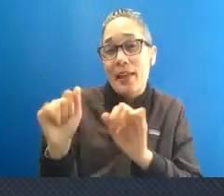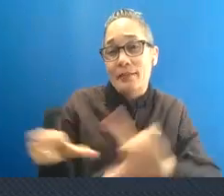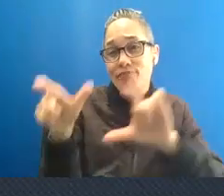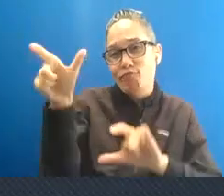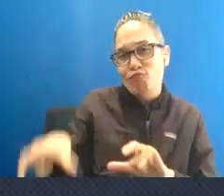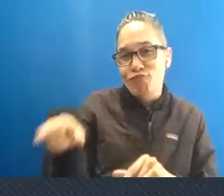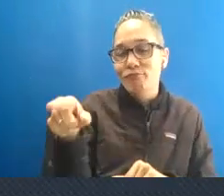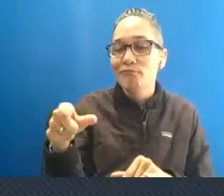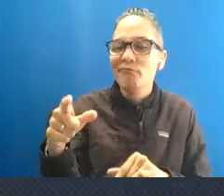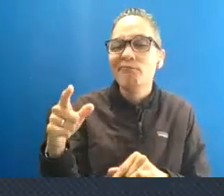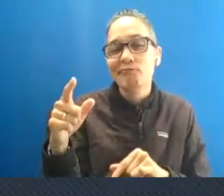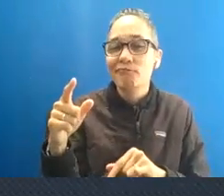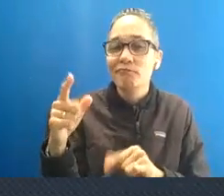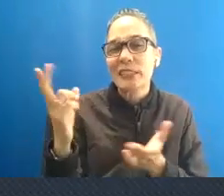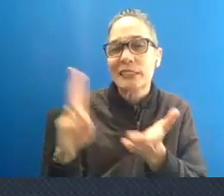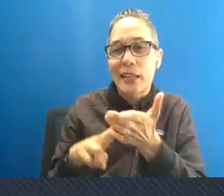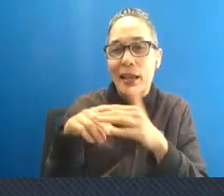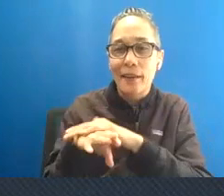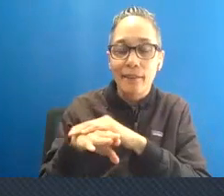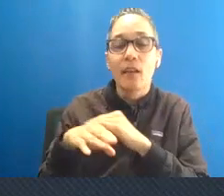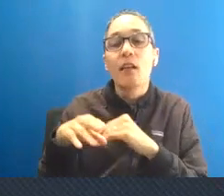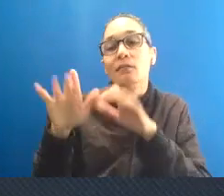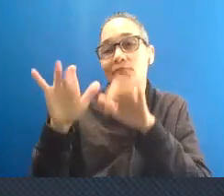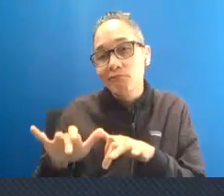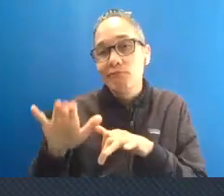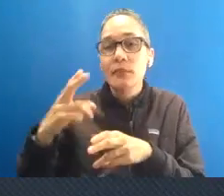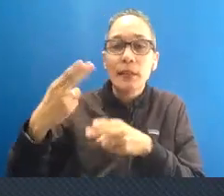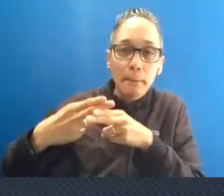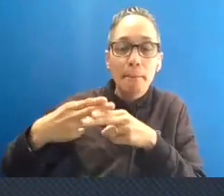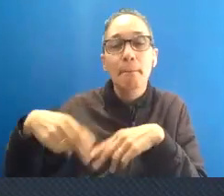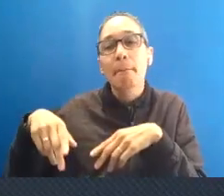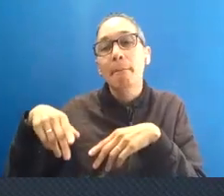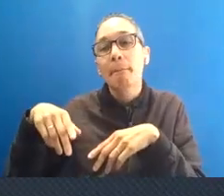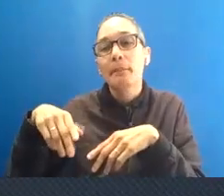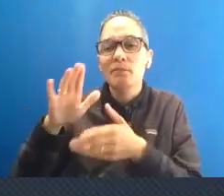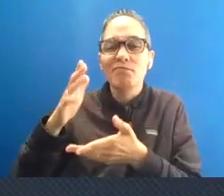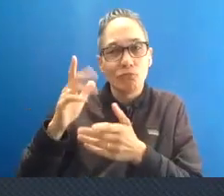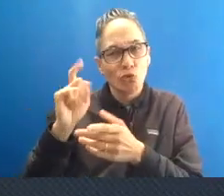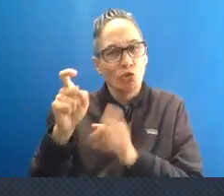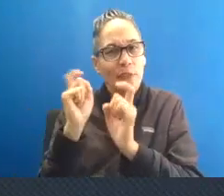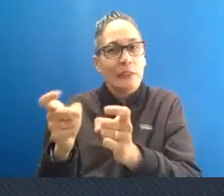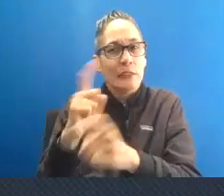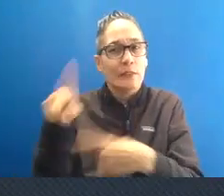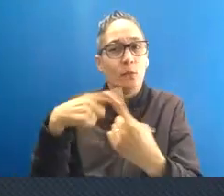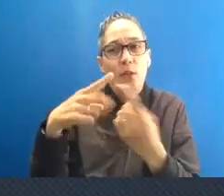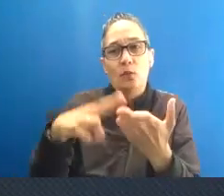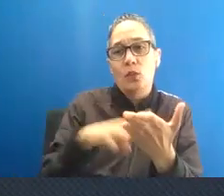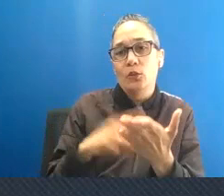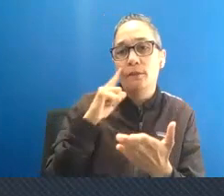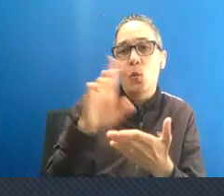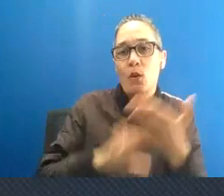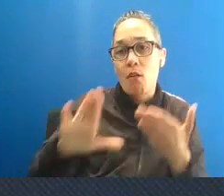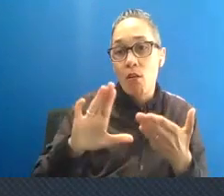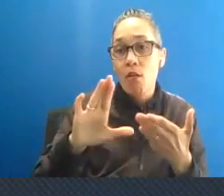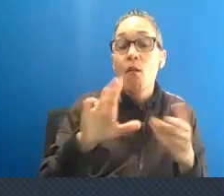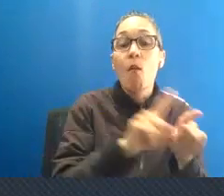After selecting that, it'll take you to a sign-in page where you'll put in your login credentials that you should have received when you registered for college.